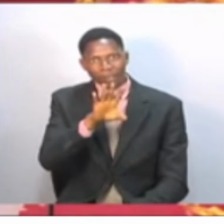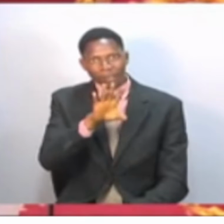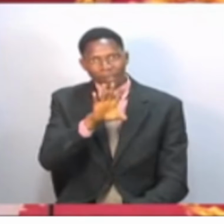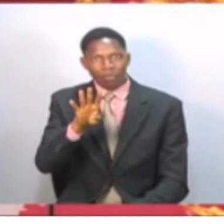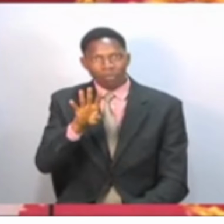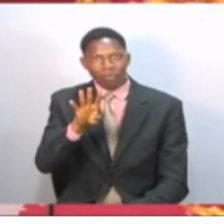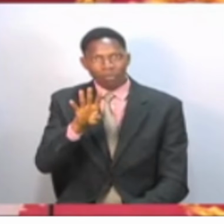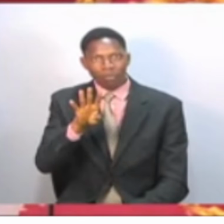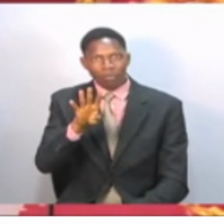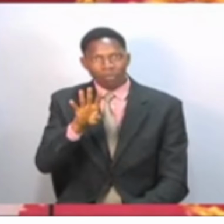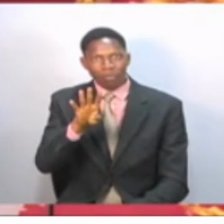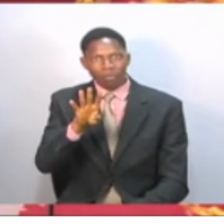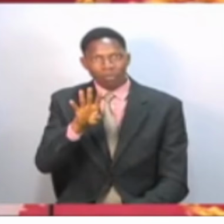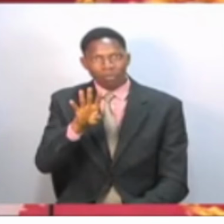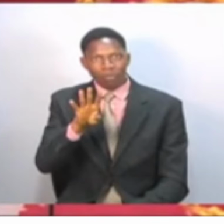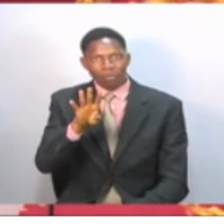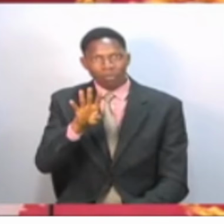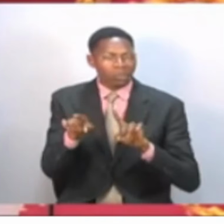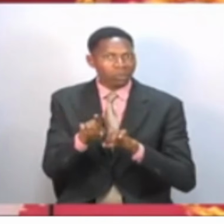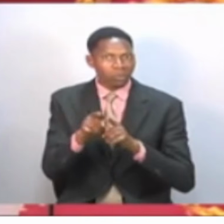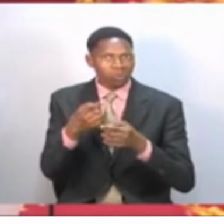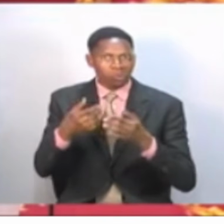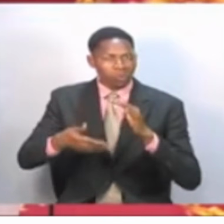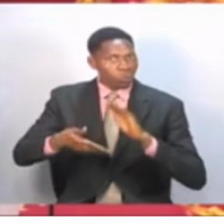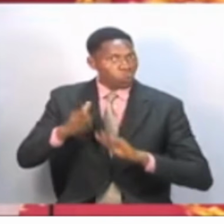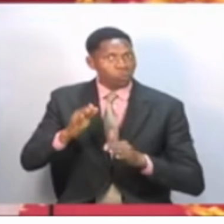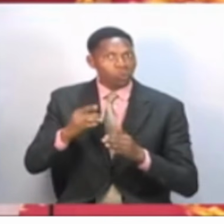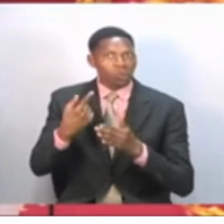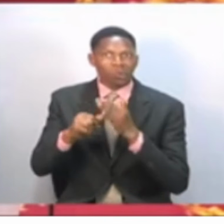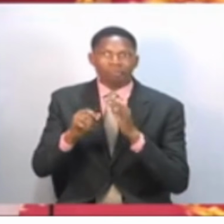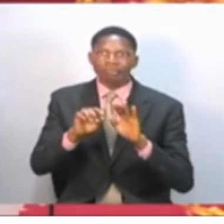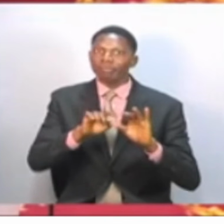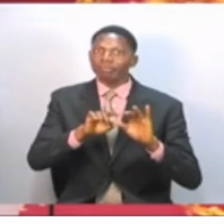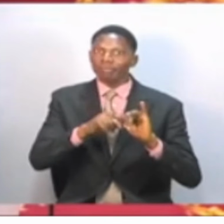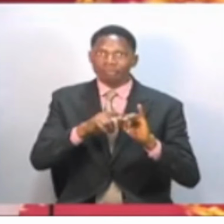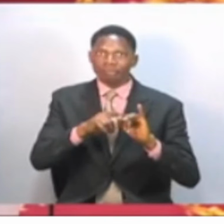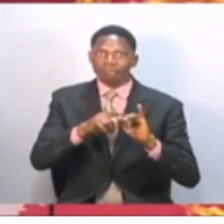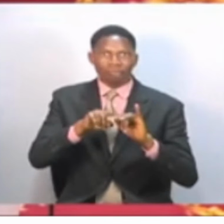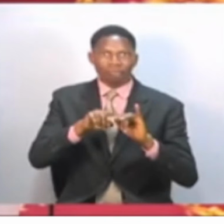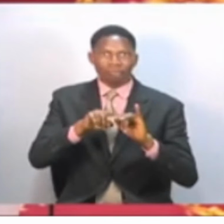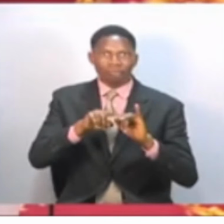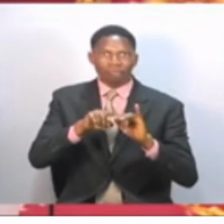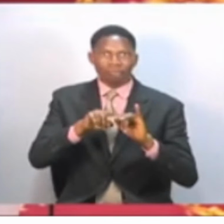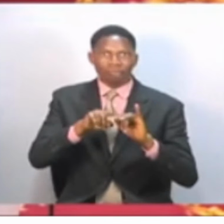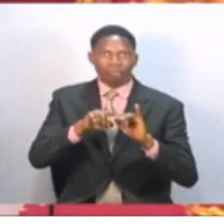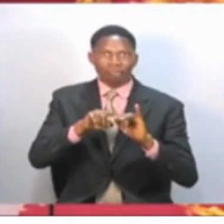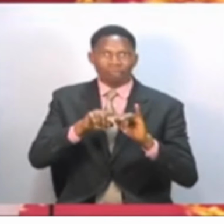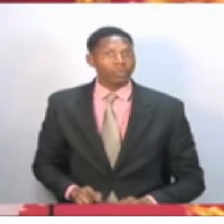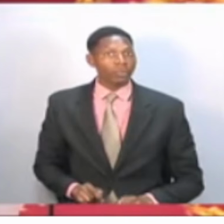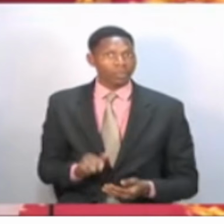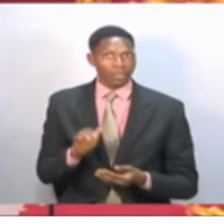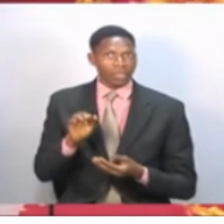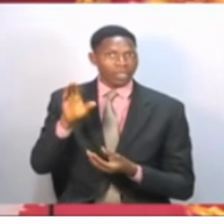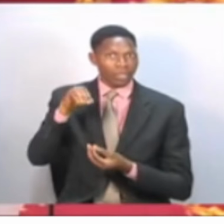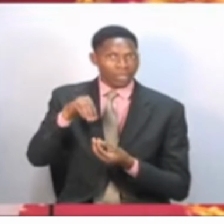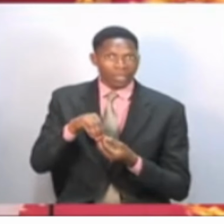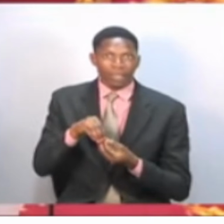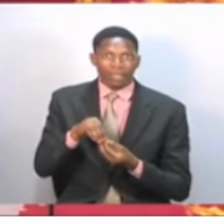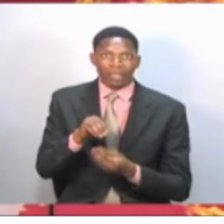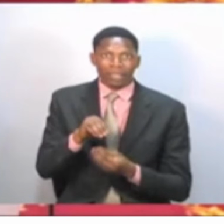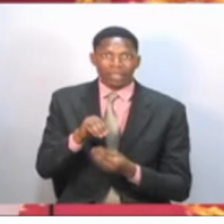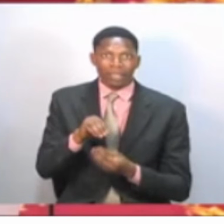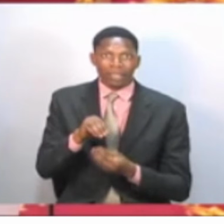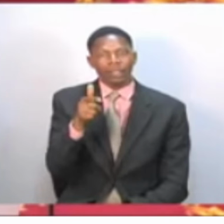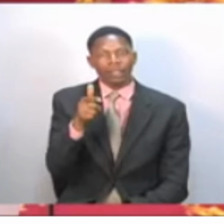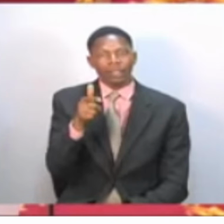and speed up implementation. Mr. Speaker, additionally, 23 road